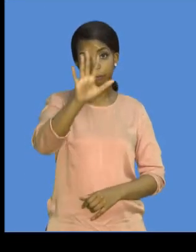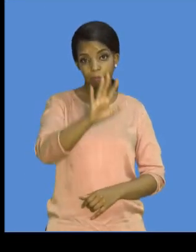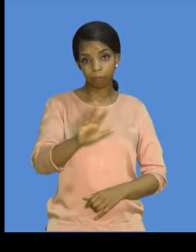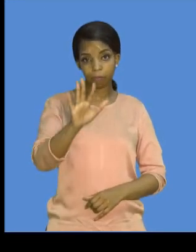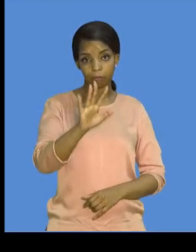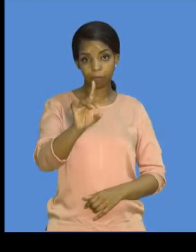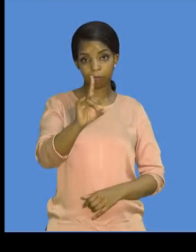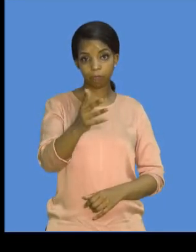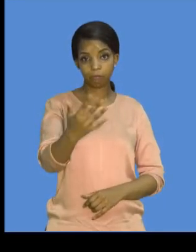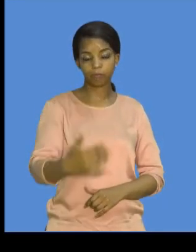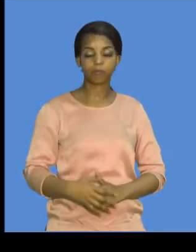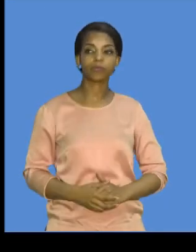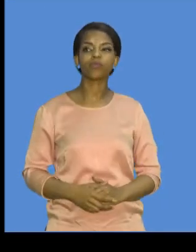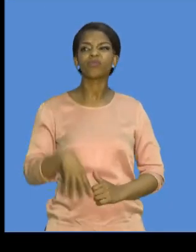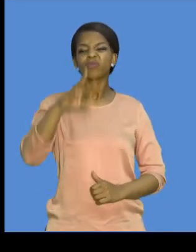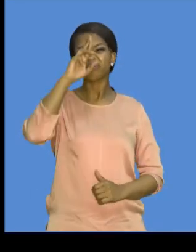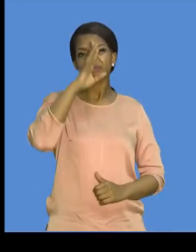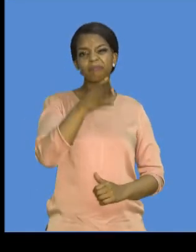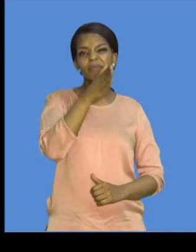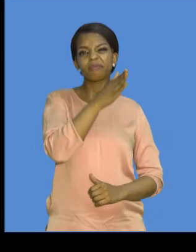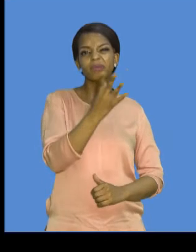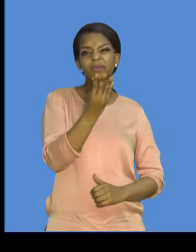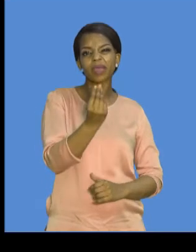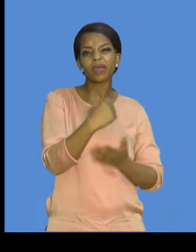had 5,000. In week 2, we had